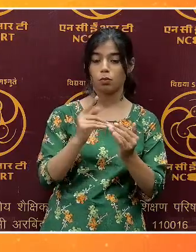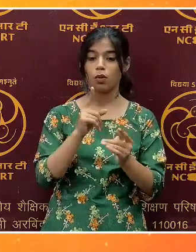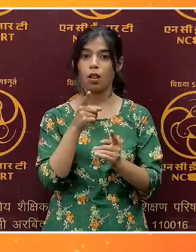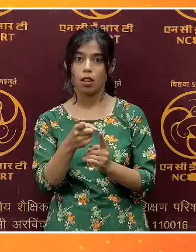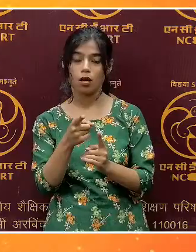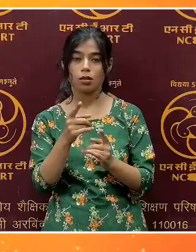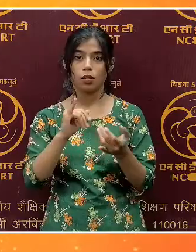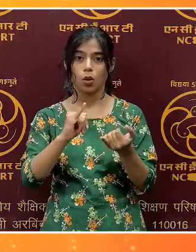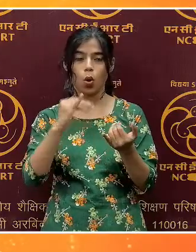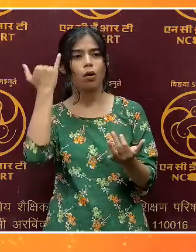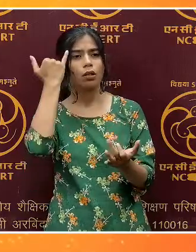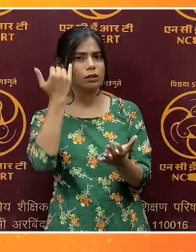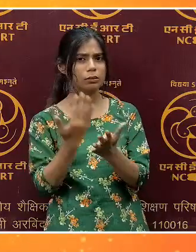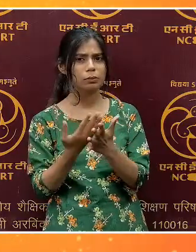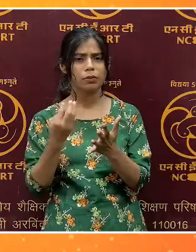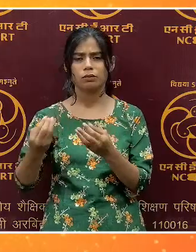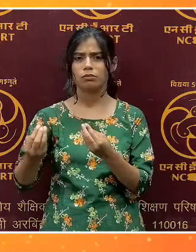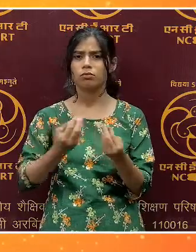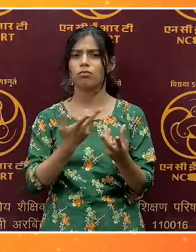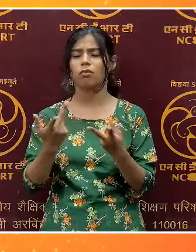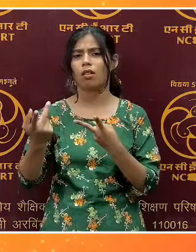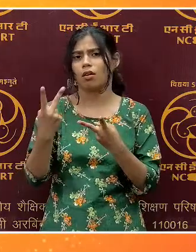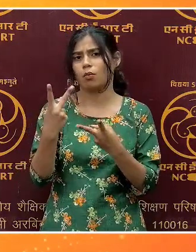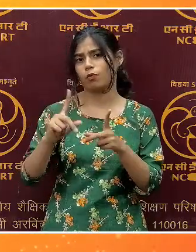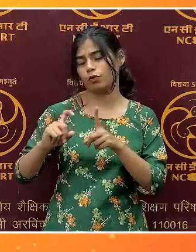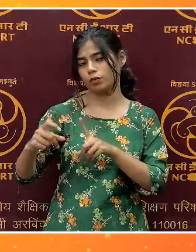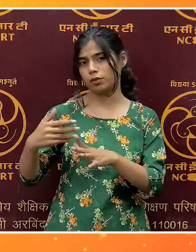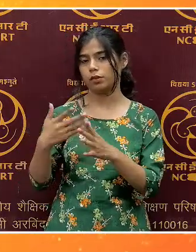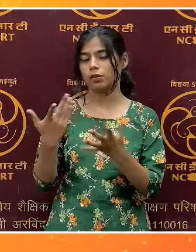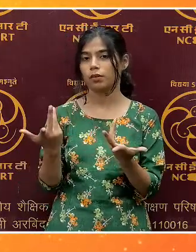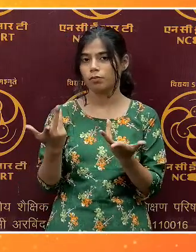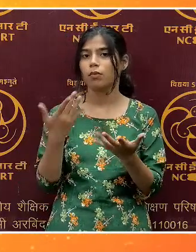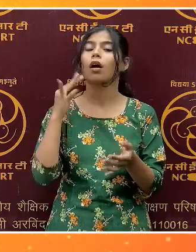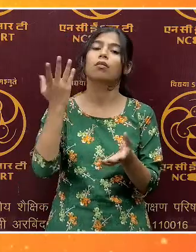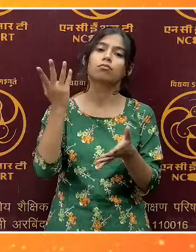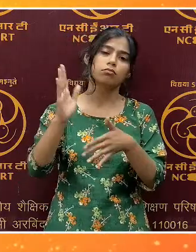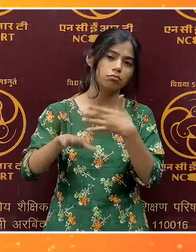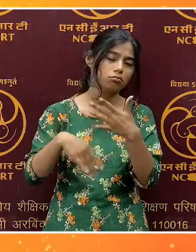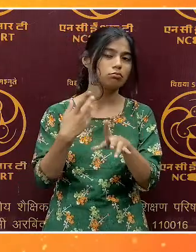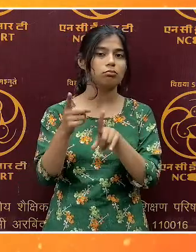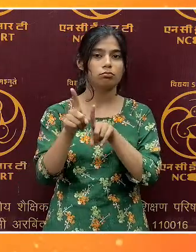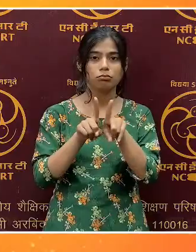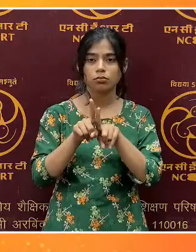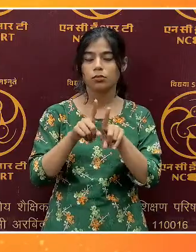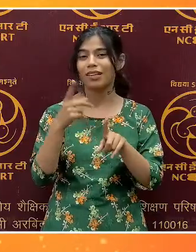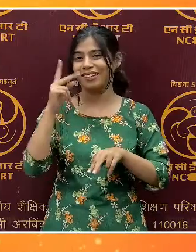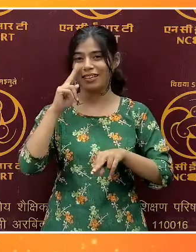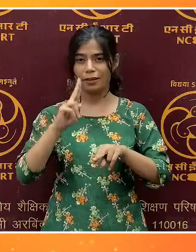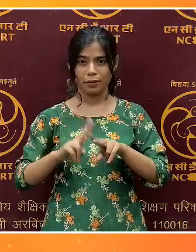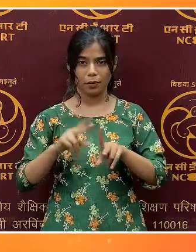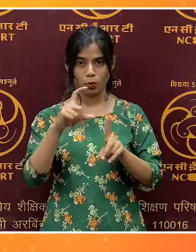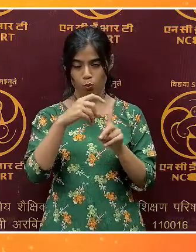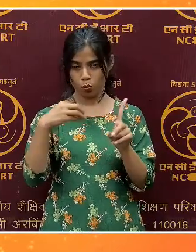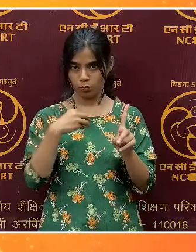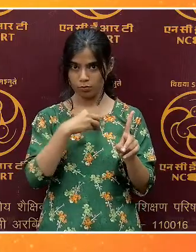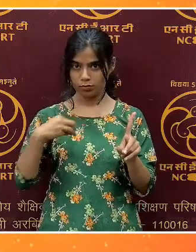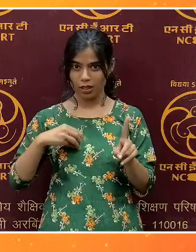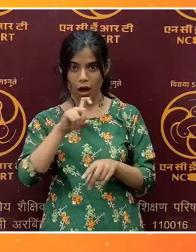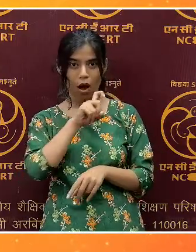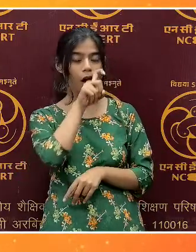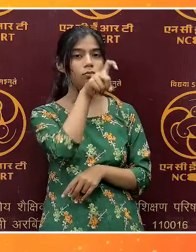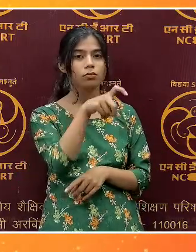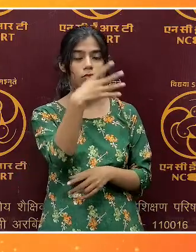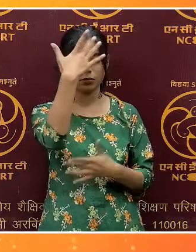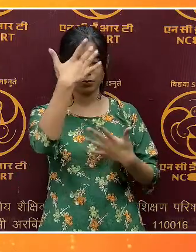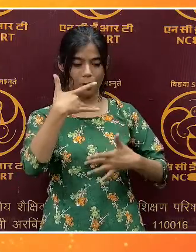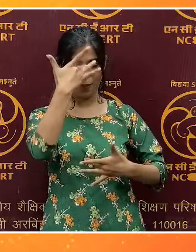or recommended distance for that patient. Right. Now, another example is a doctor asks his patient to get medicines from